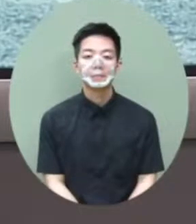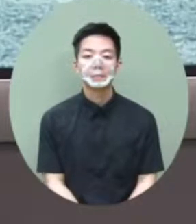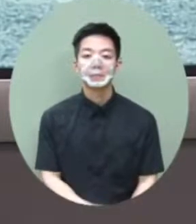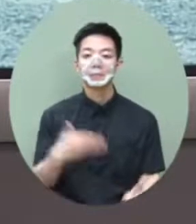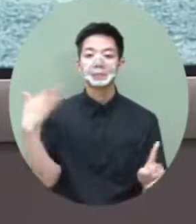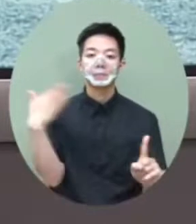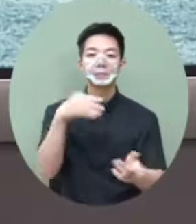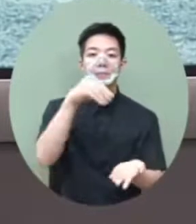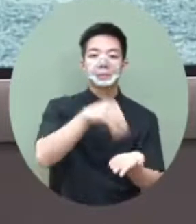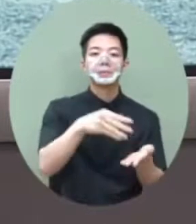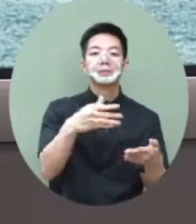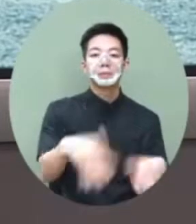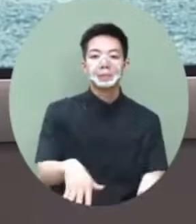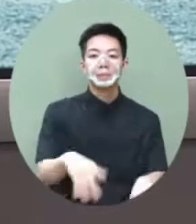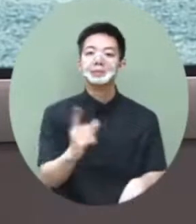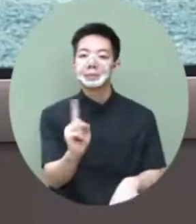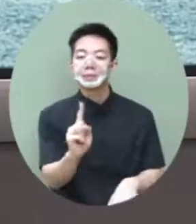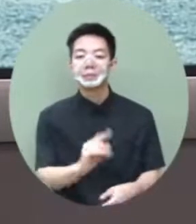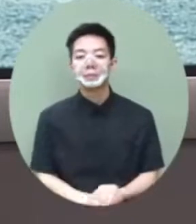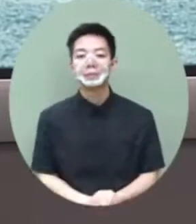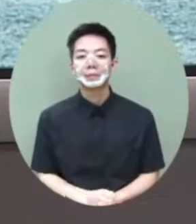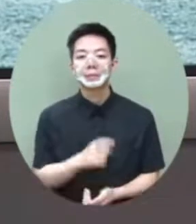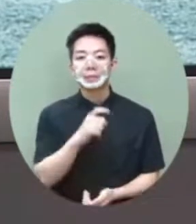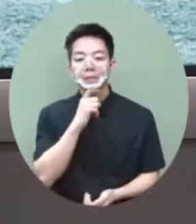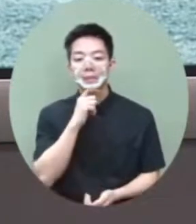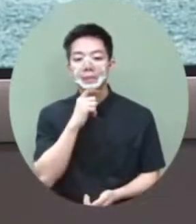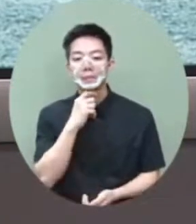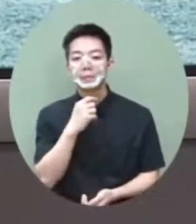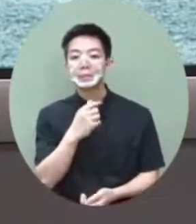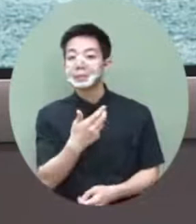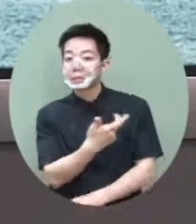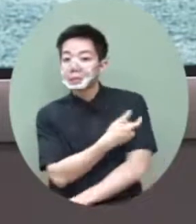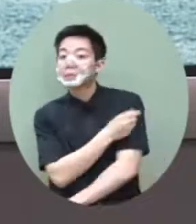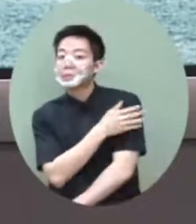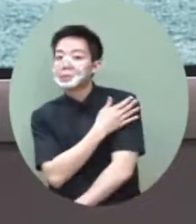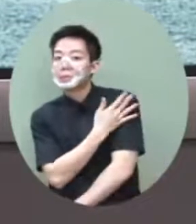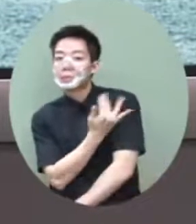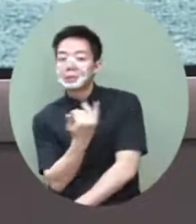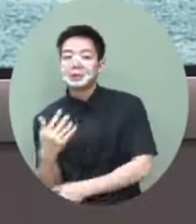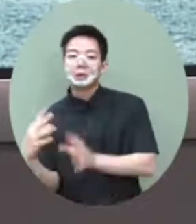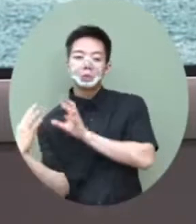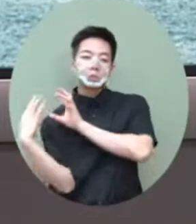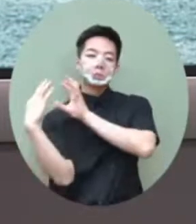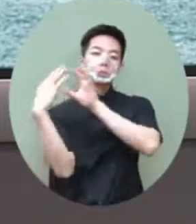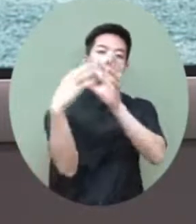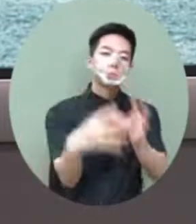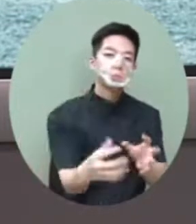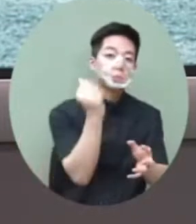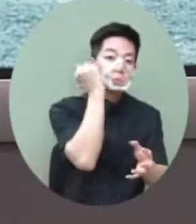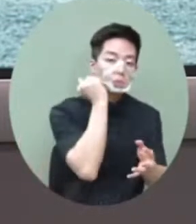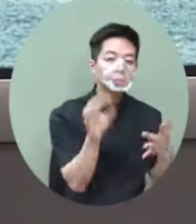residential care homes for the elderly to provide the vaccination for them